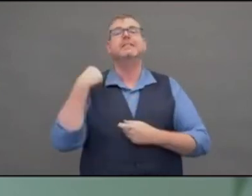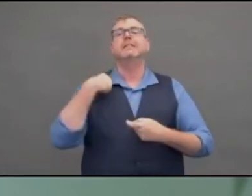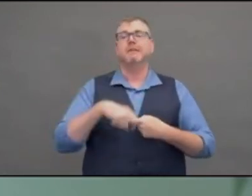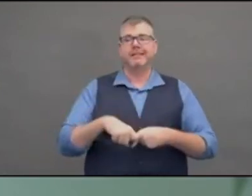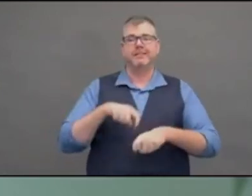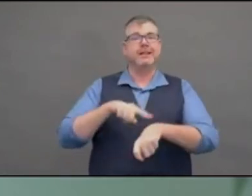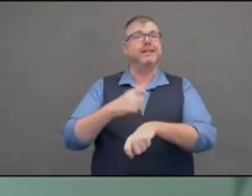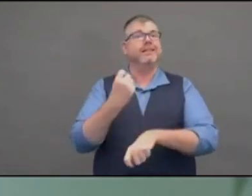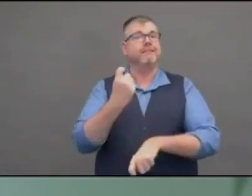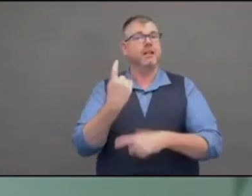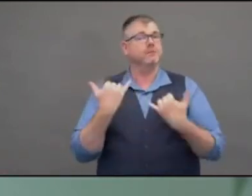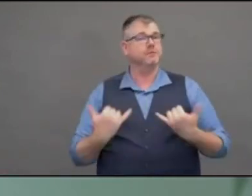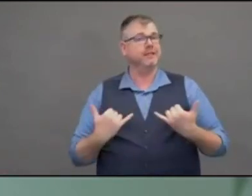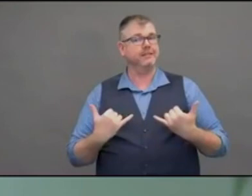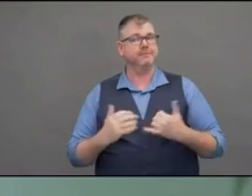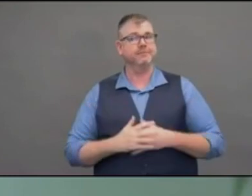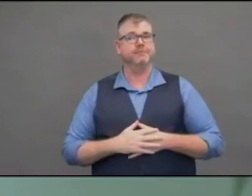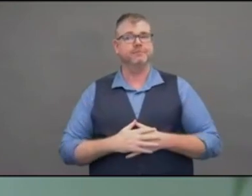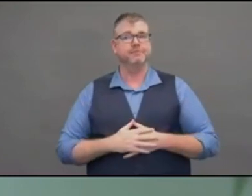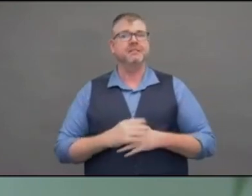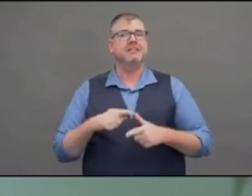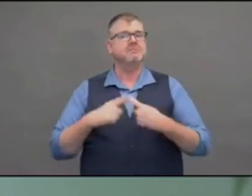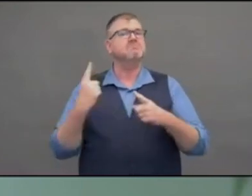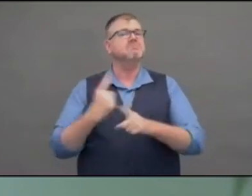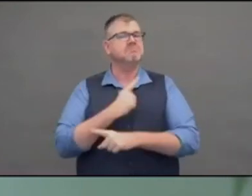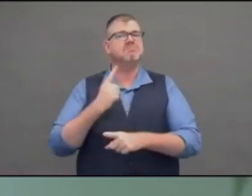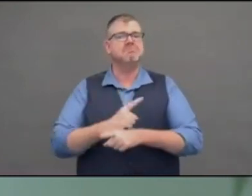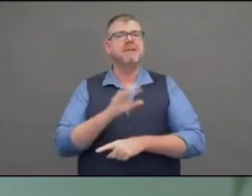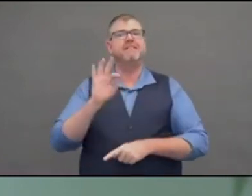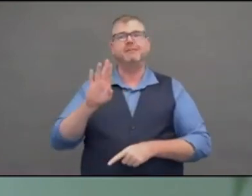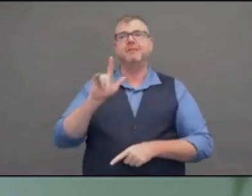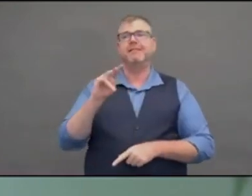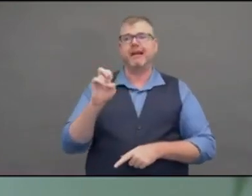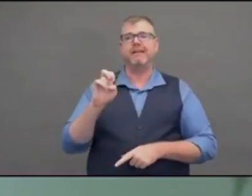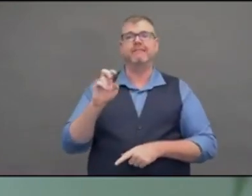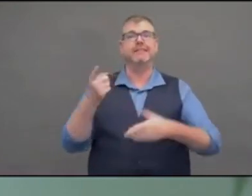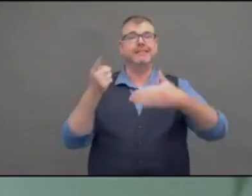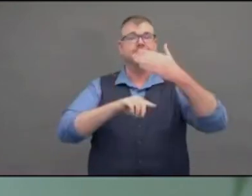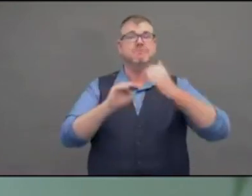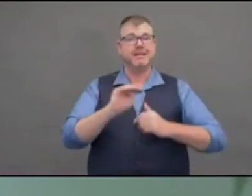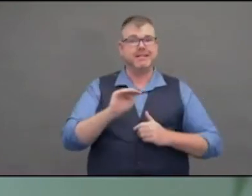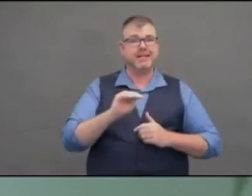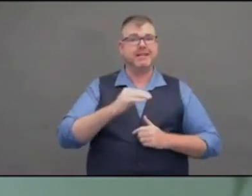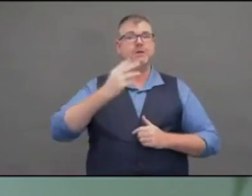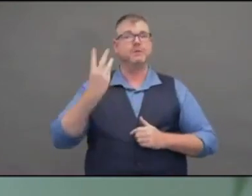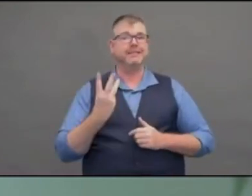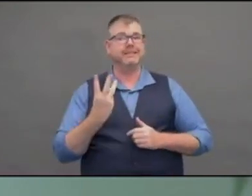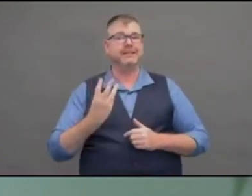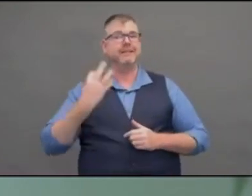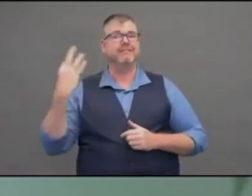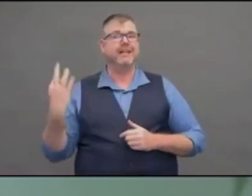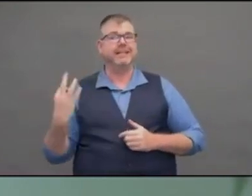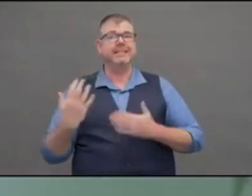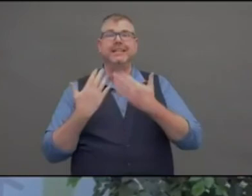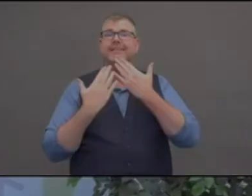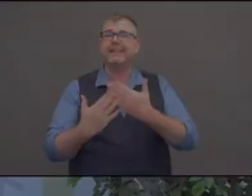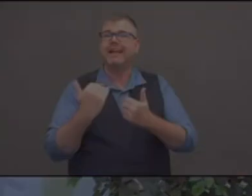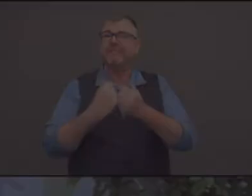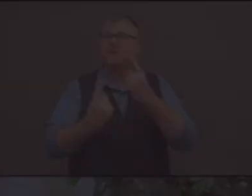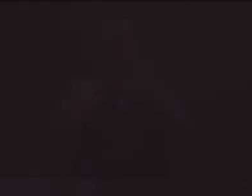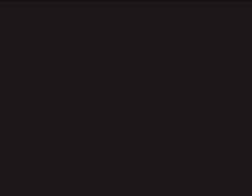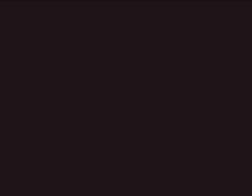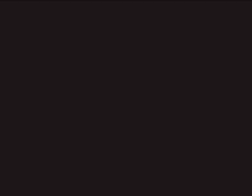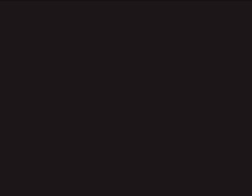then we have our regular Facebook Live next week, Mondays, Wednesdays, and Fridays. Thank you, everybody, for watching.